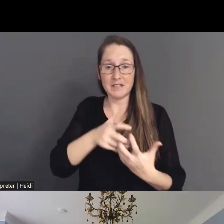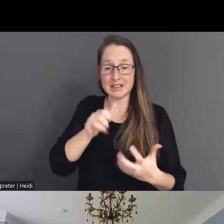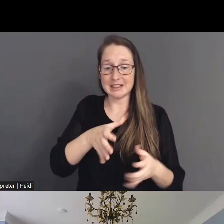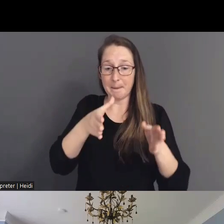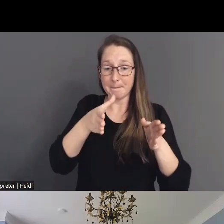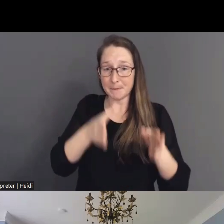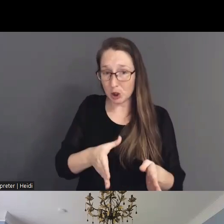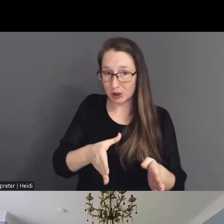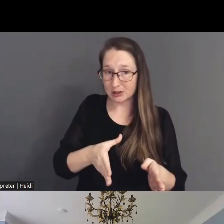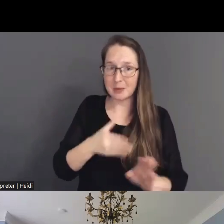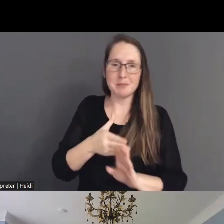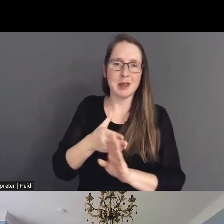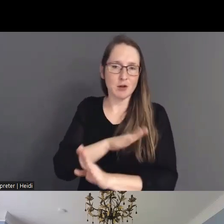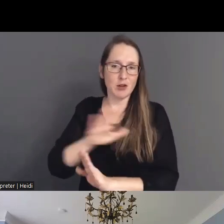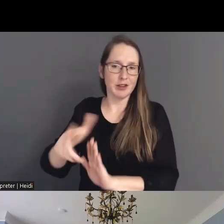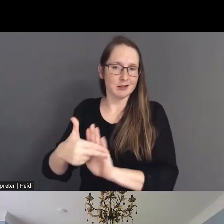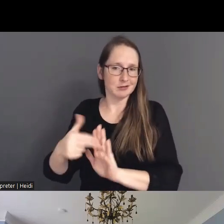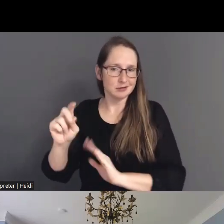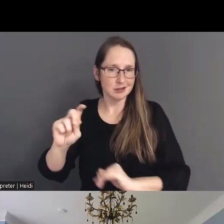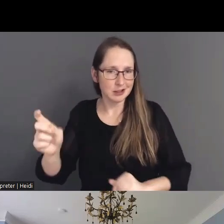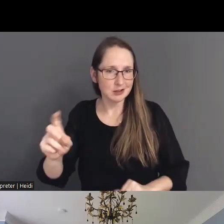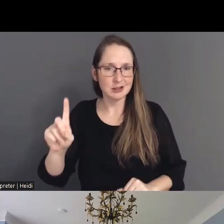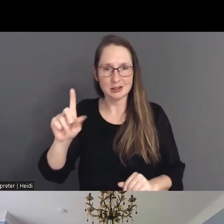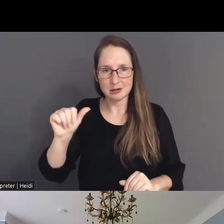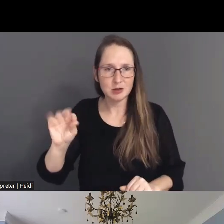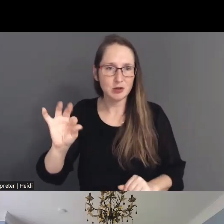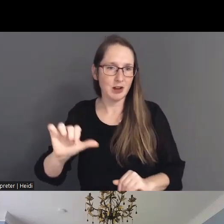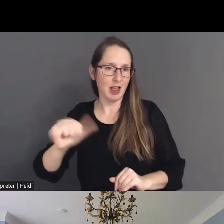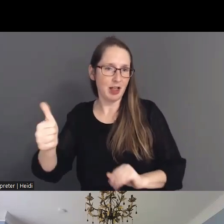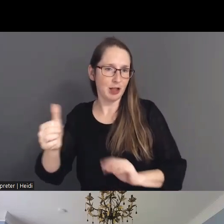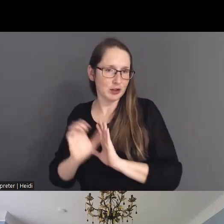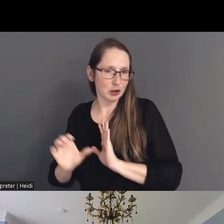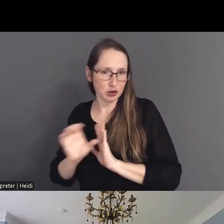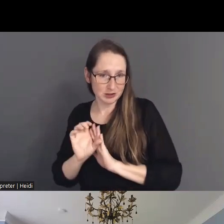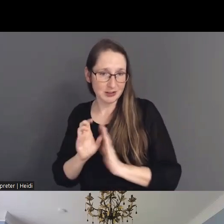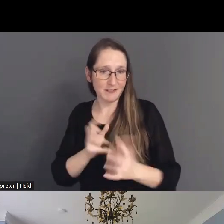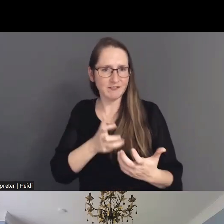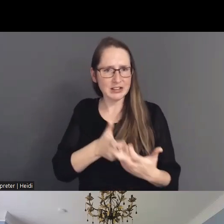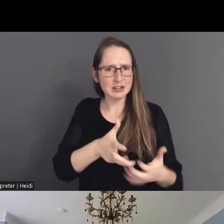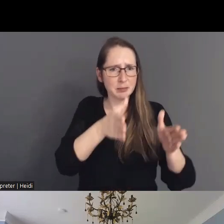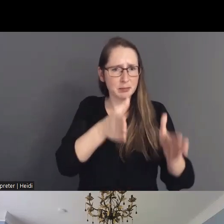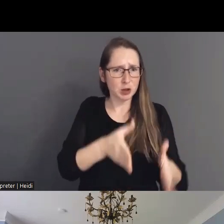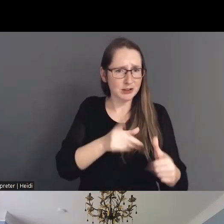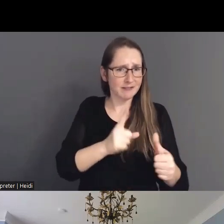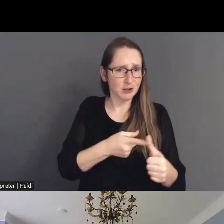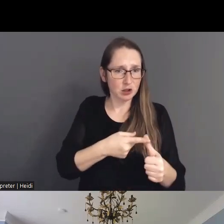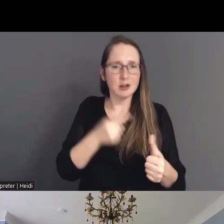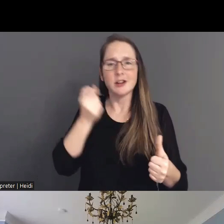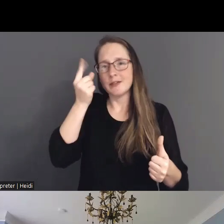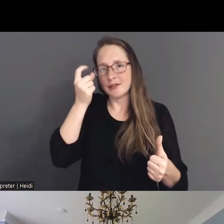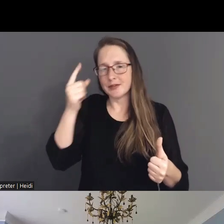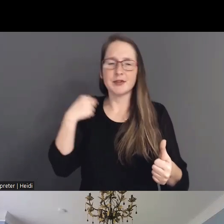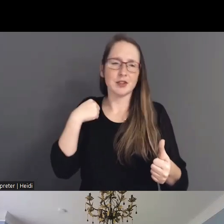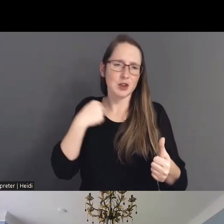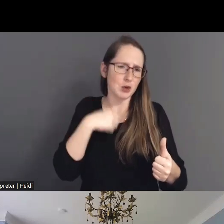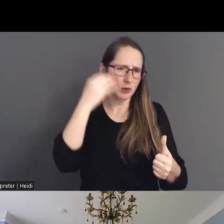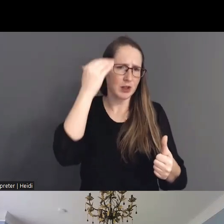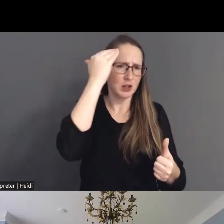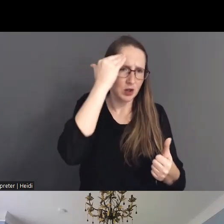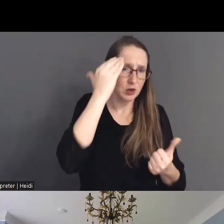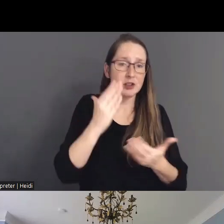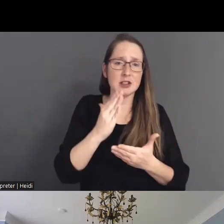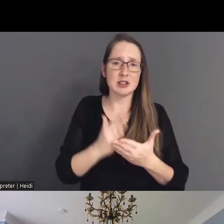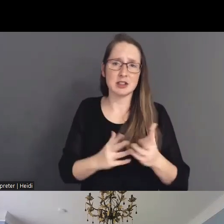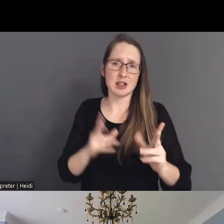before their diagnosis, disability, or other characteristics. However, we do know that some